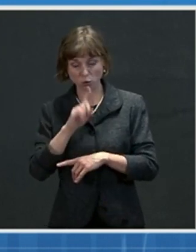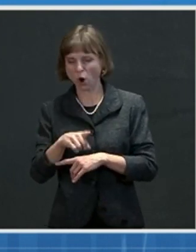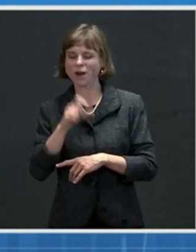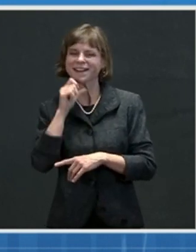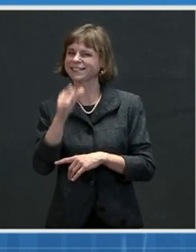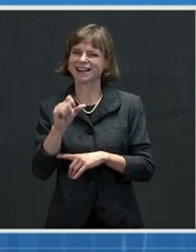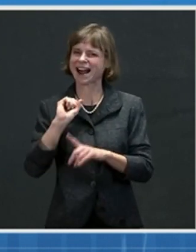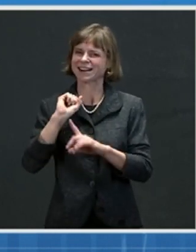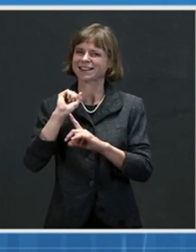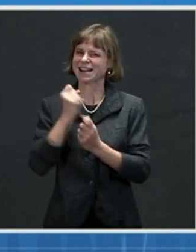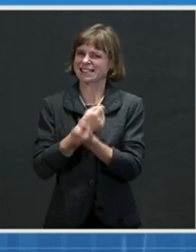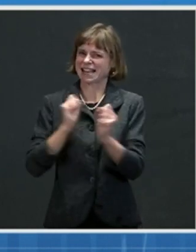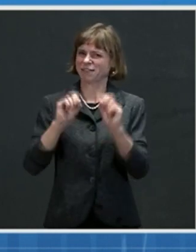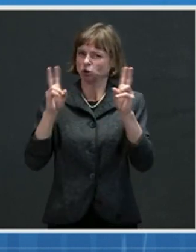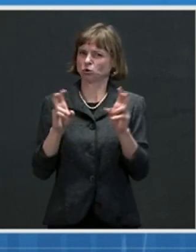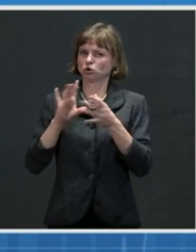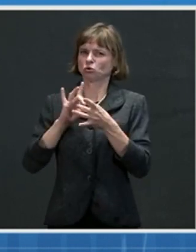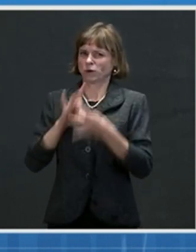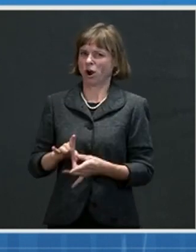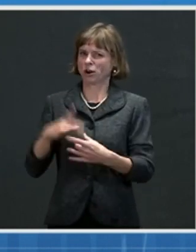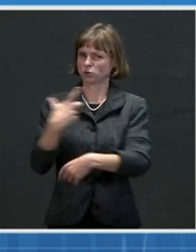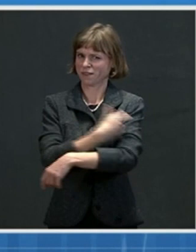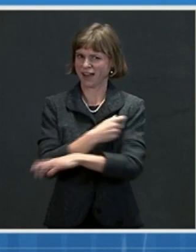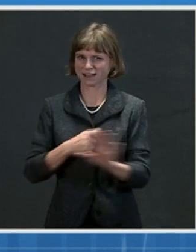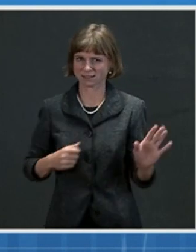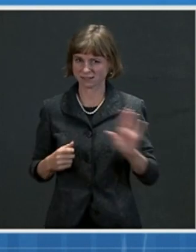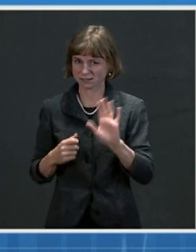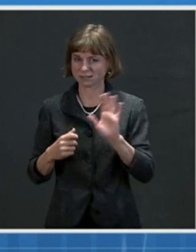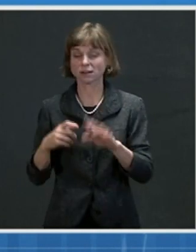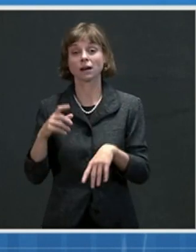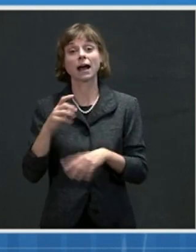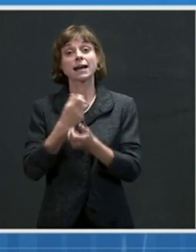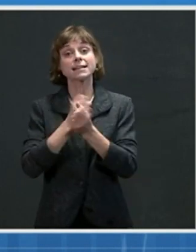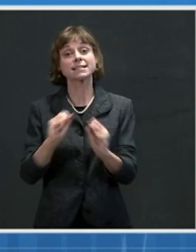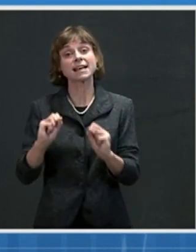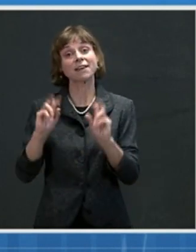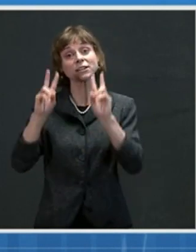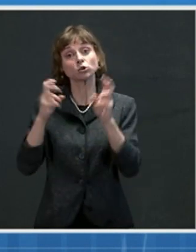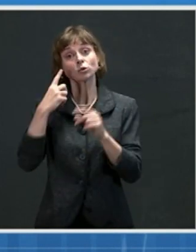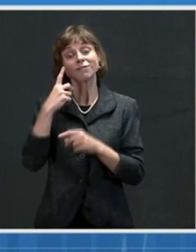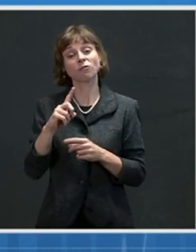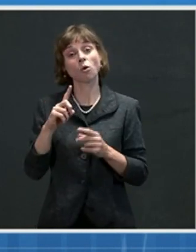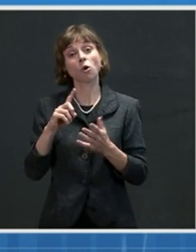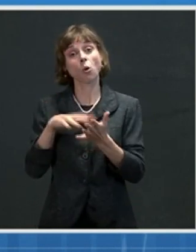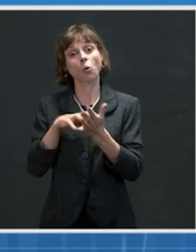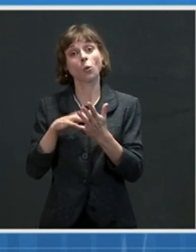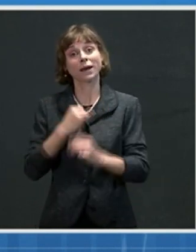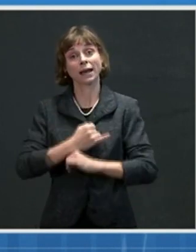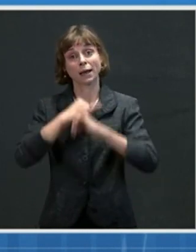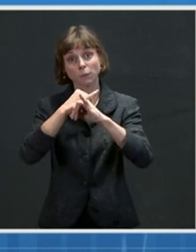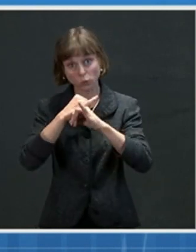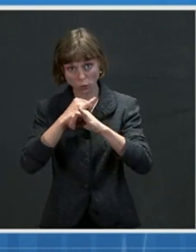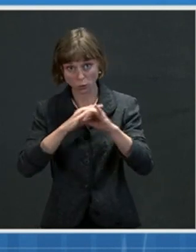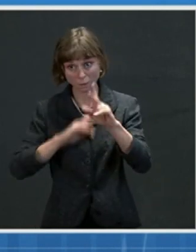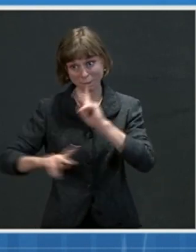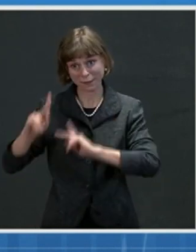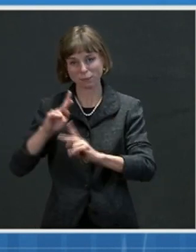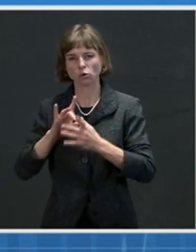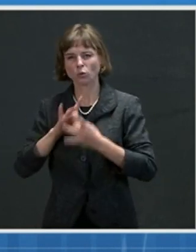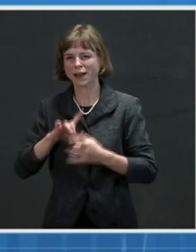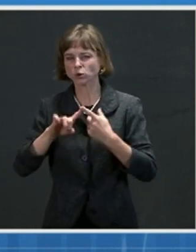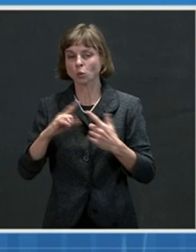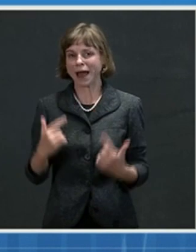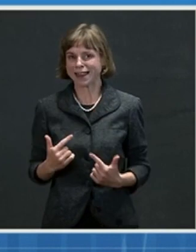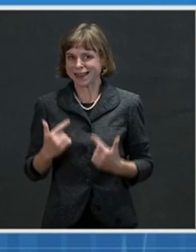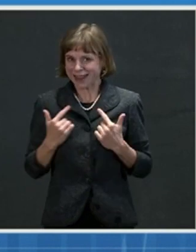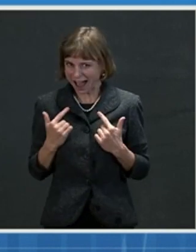to the vaccine. Safety issues in immunosuppressed individuals relate to live attenuated